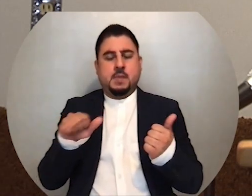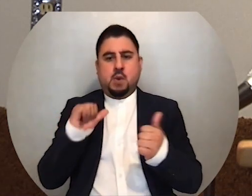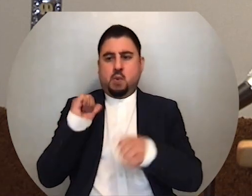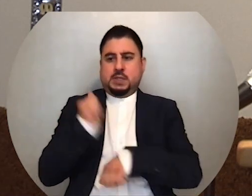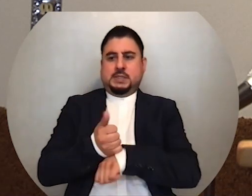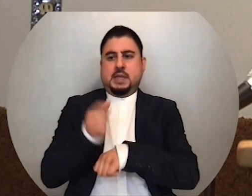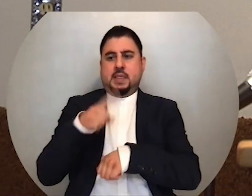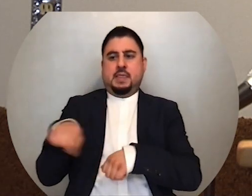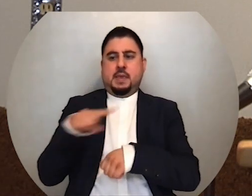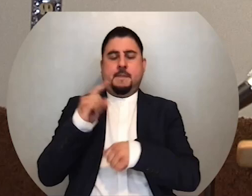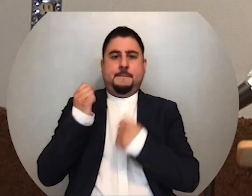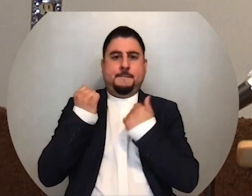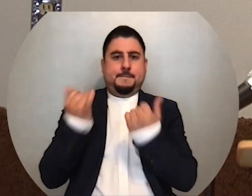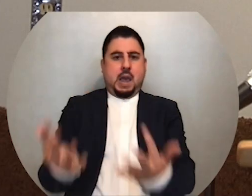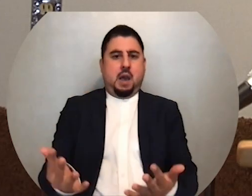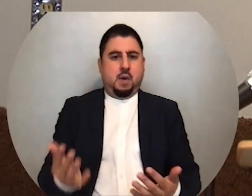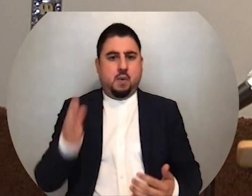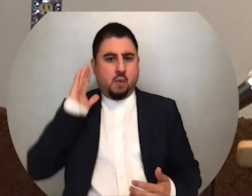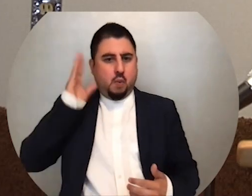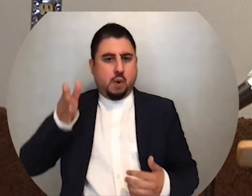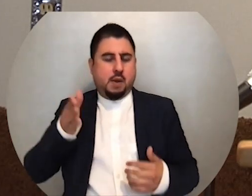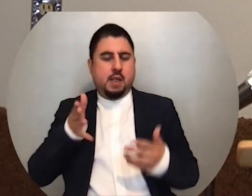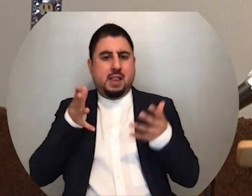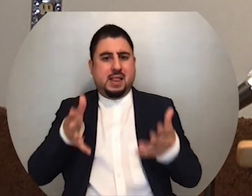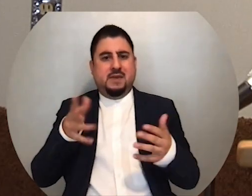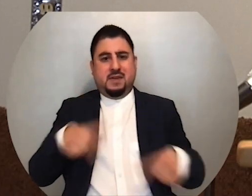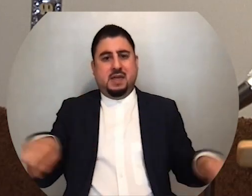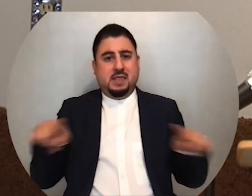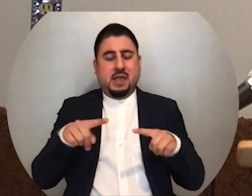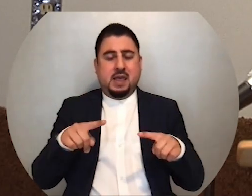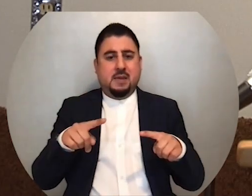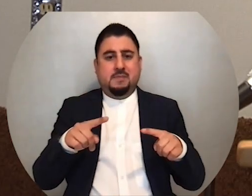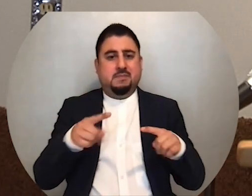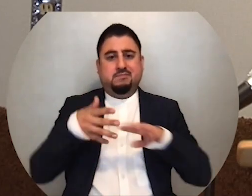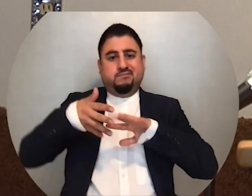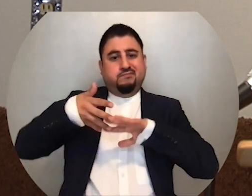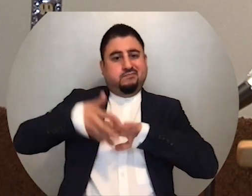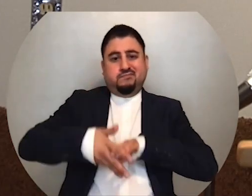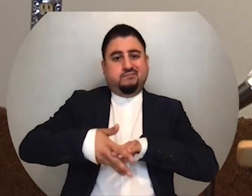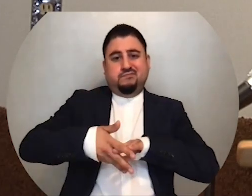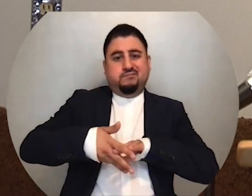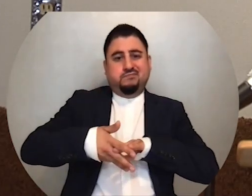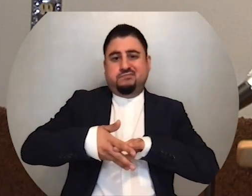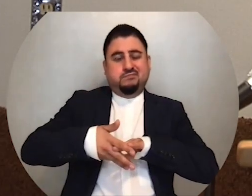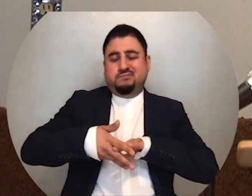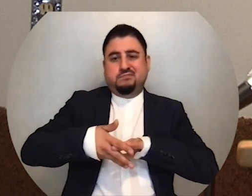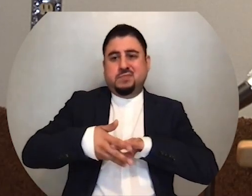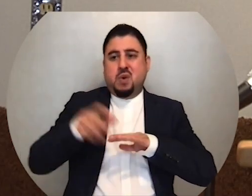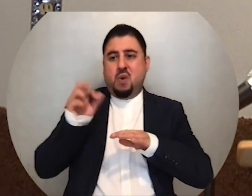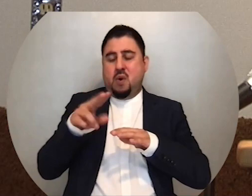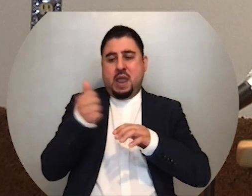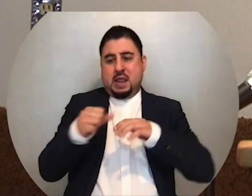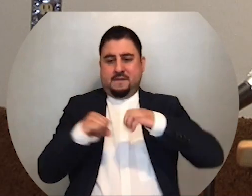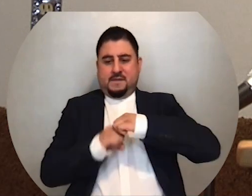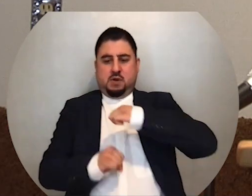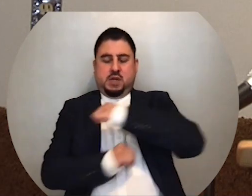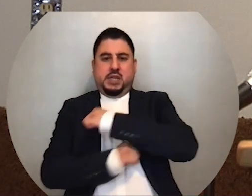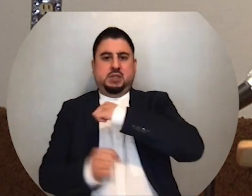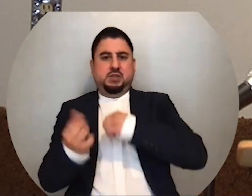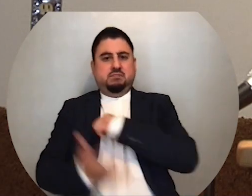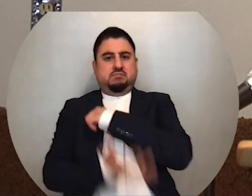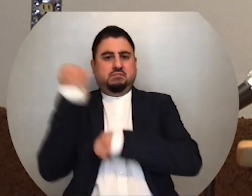will set them afire, leaving them neither root nor branch, says the Lord of